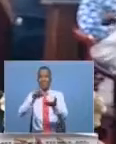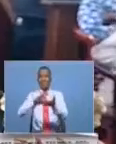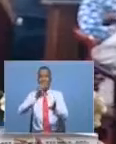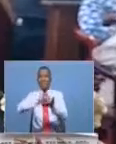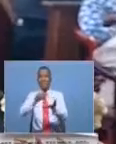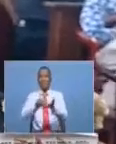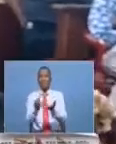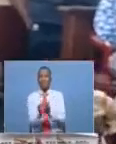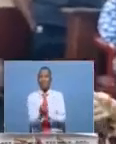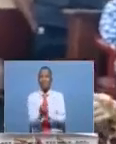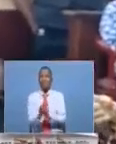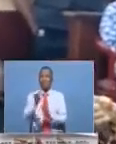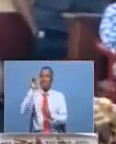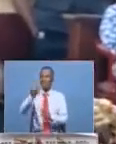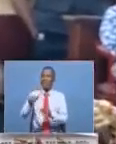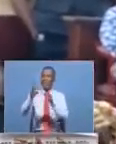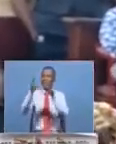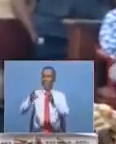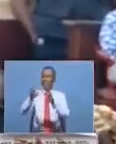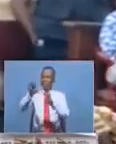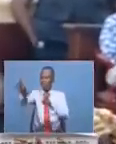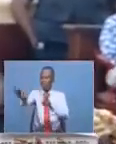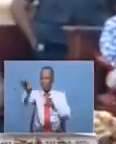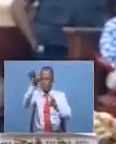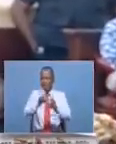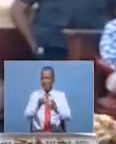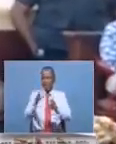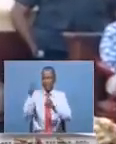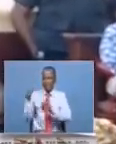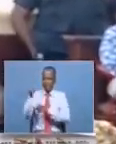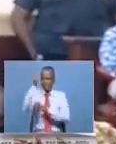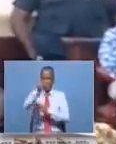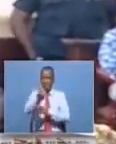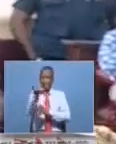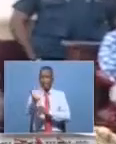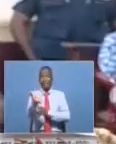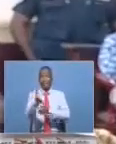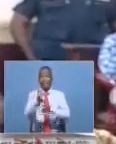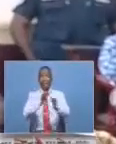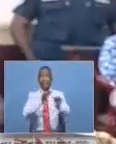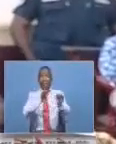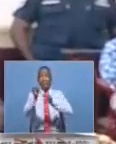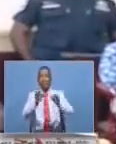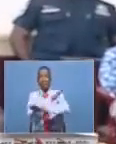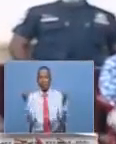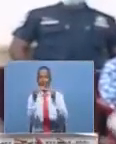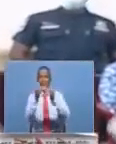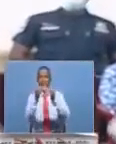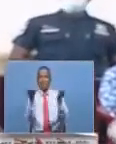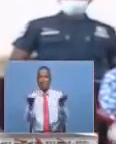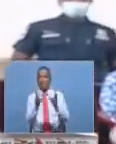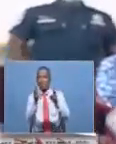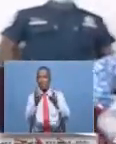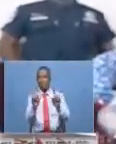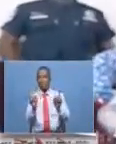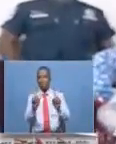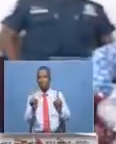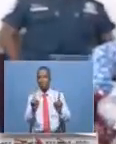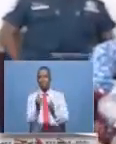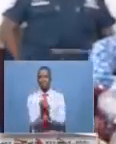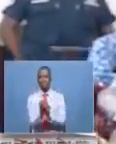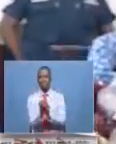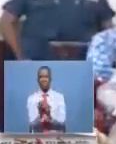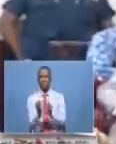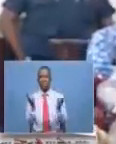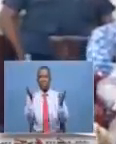matters is in contest in the circumstances of this case. What is in contest relates purely to